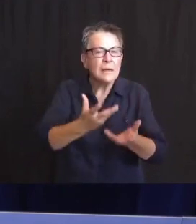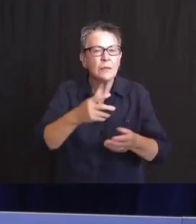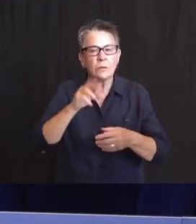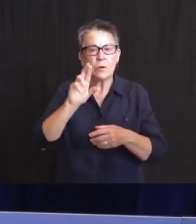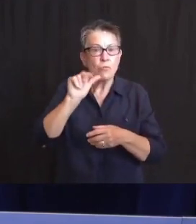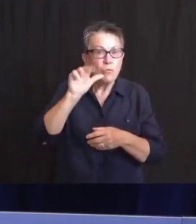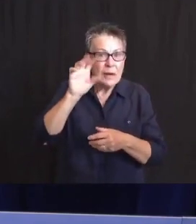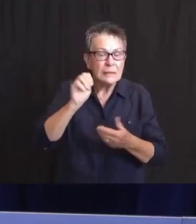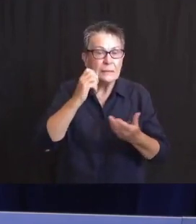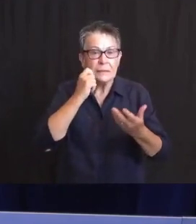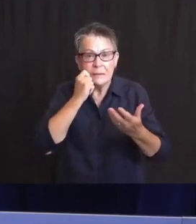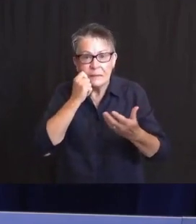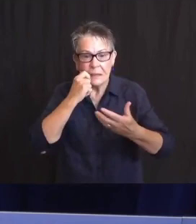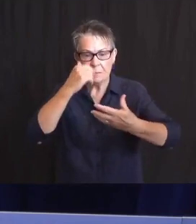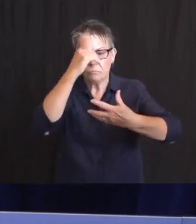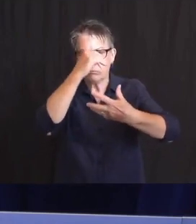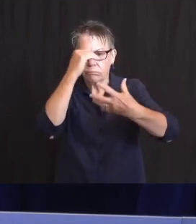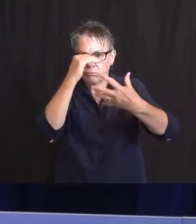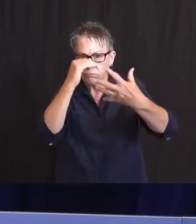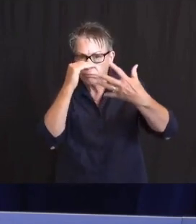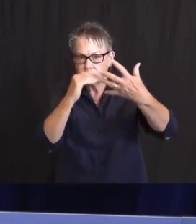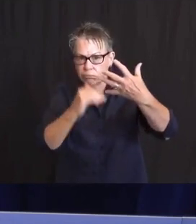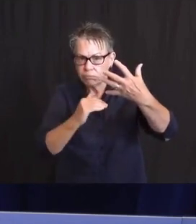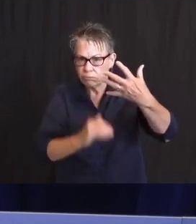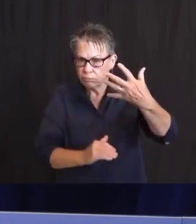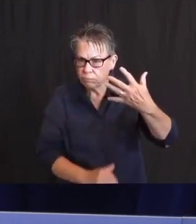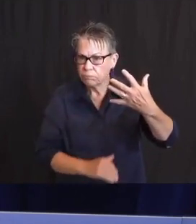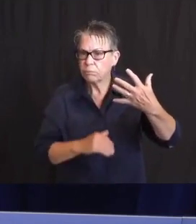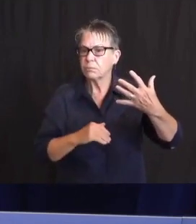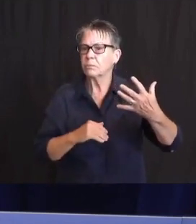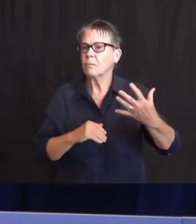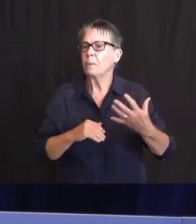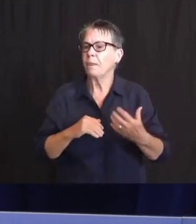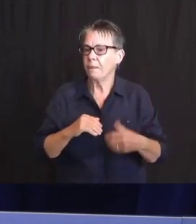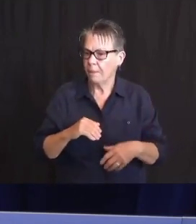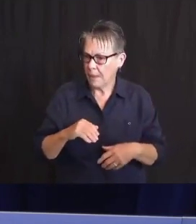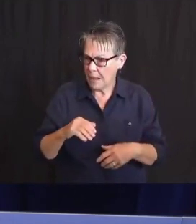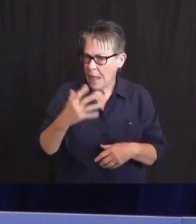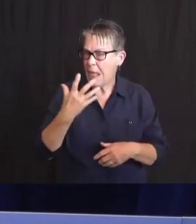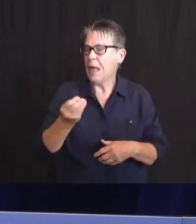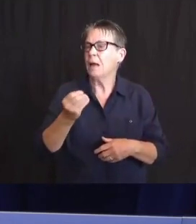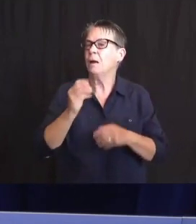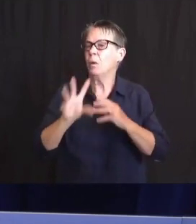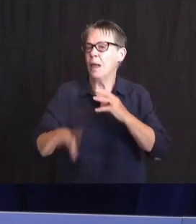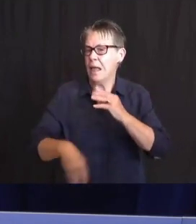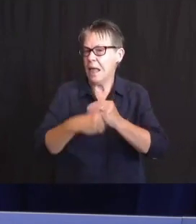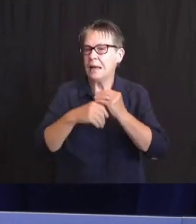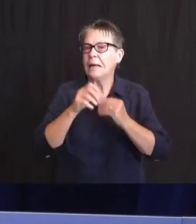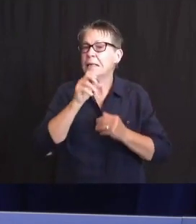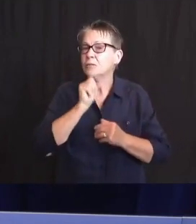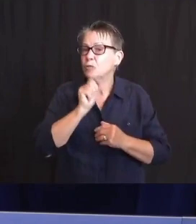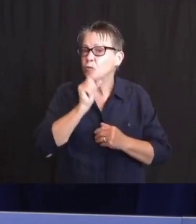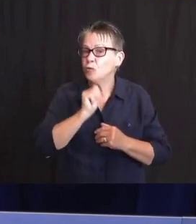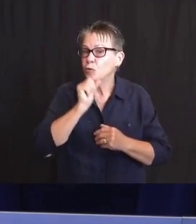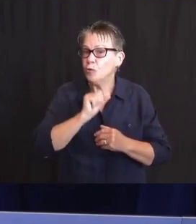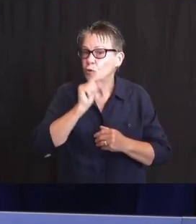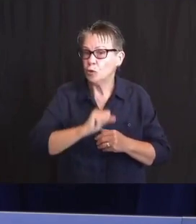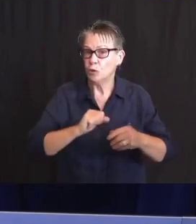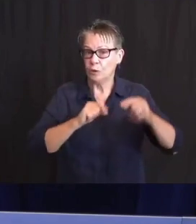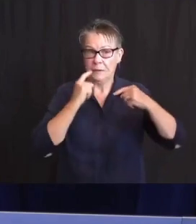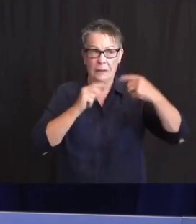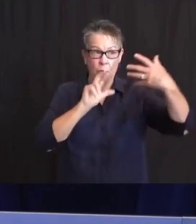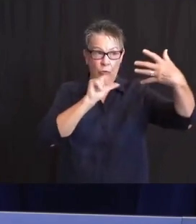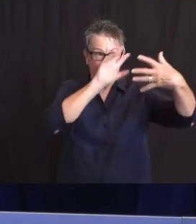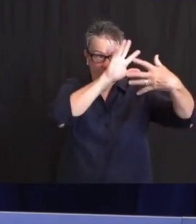the groups with different age distributions. And earlier this week, we posted a new tab with hospital discharge